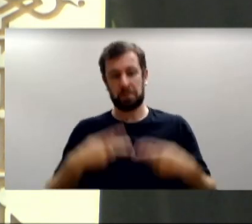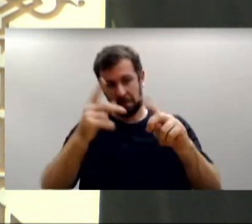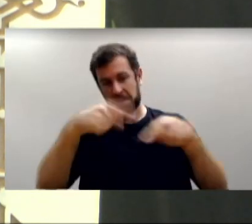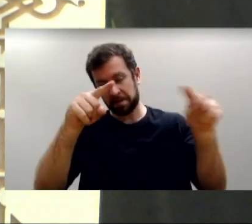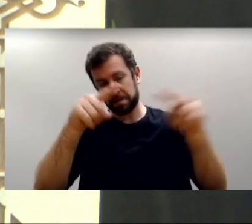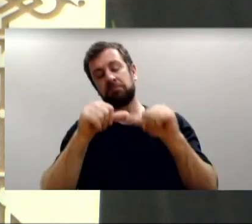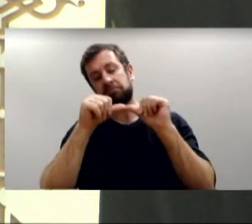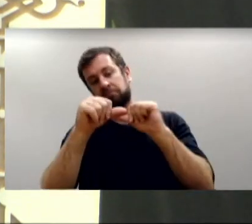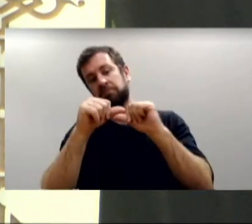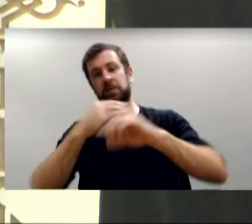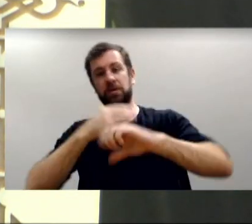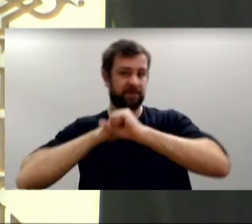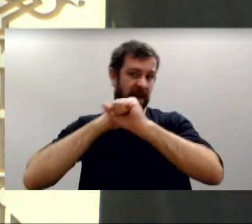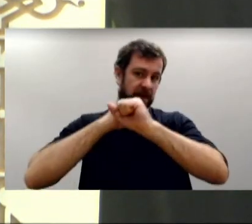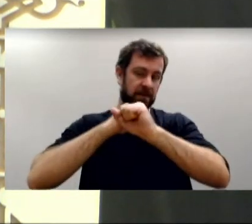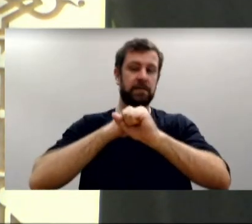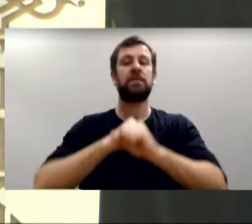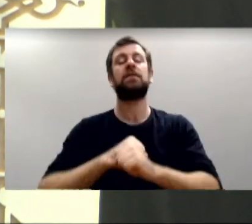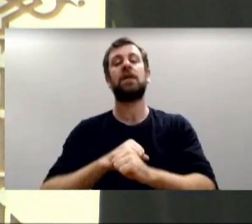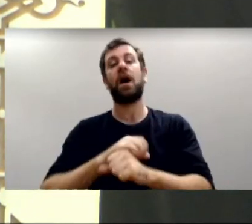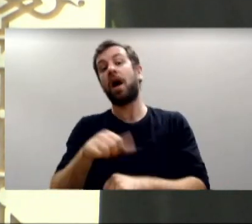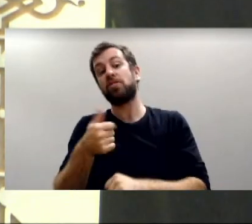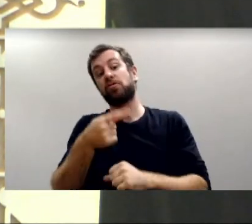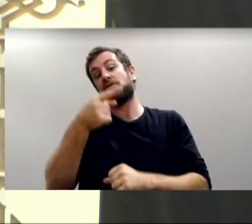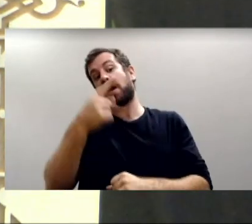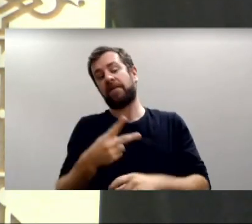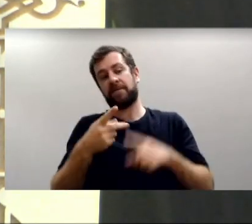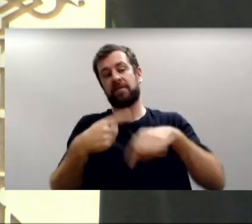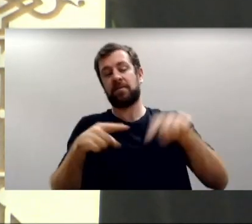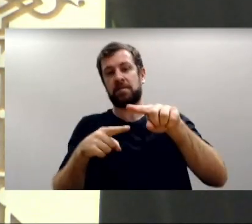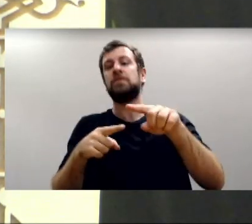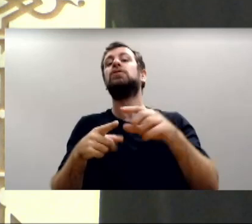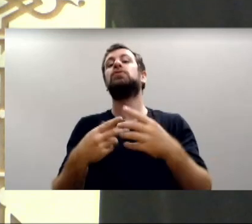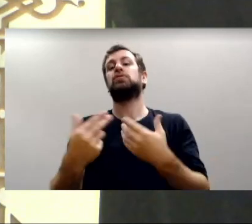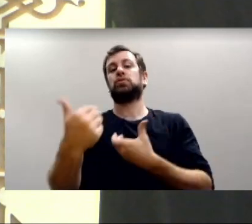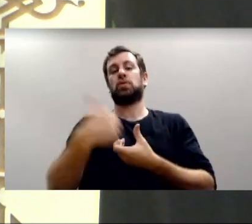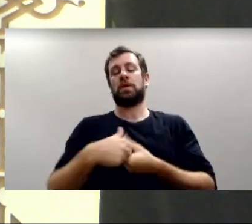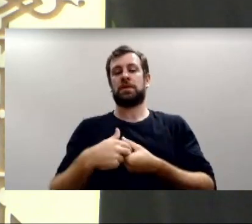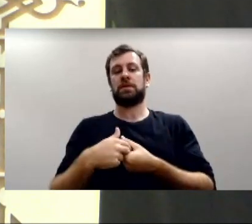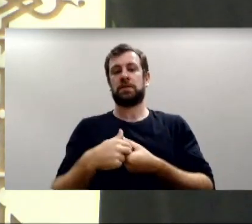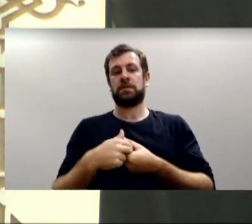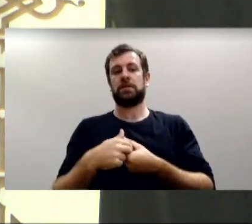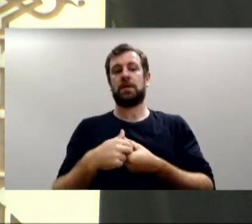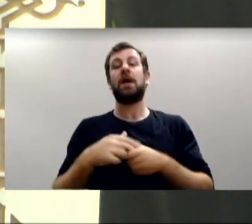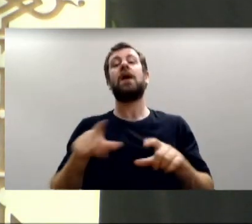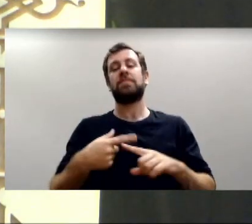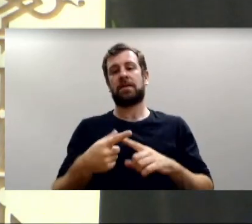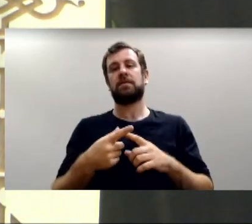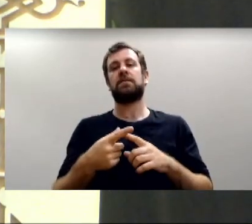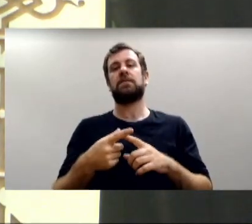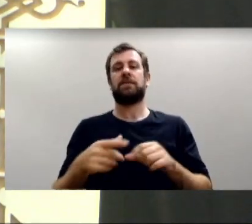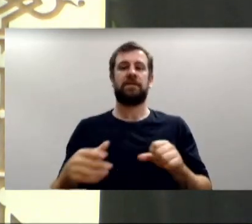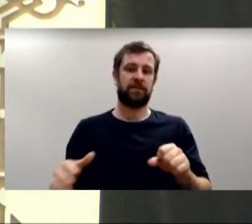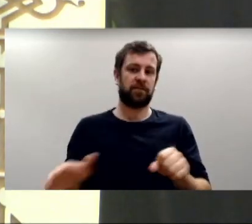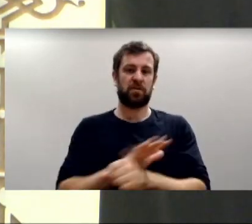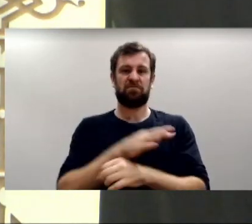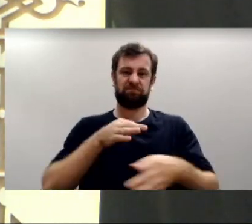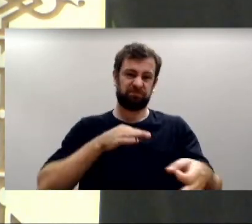defend. And let the other half, join you. And then, of course, the full details are not